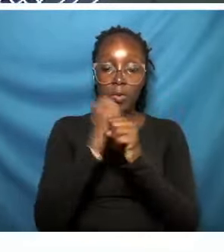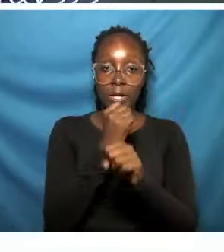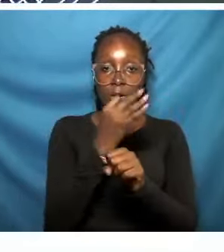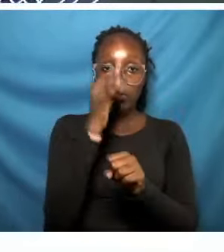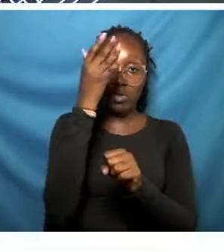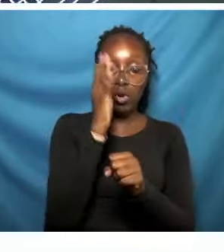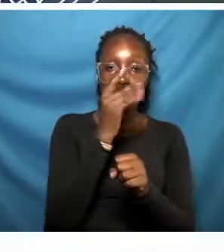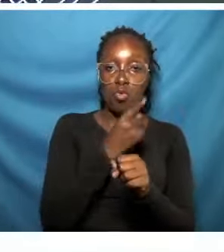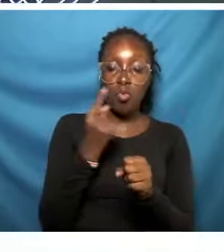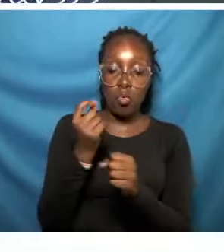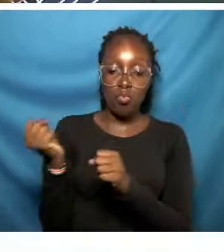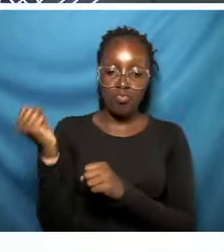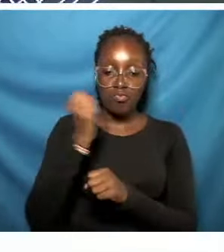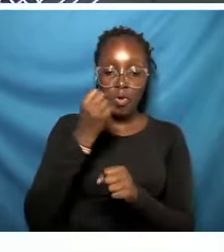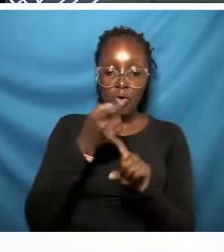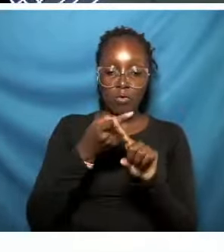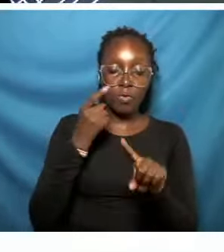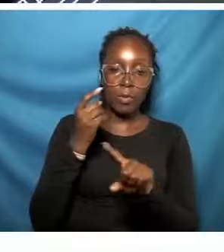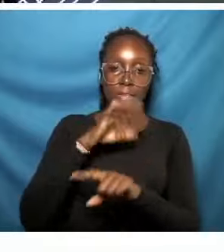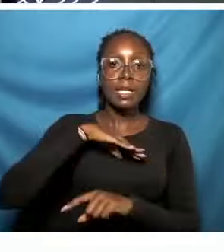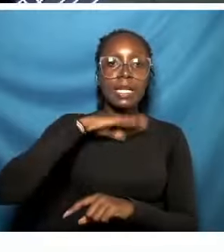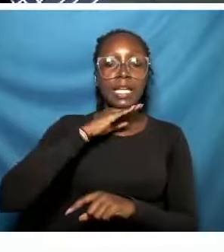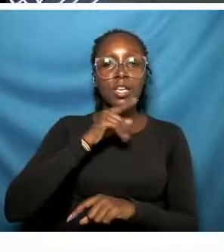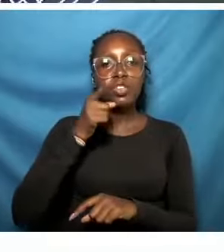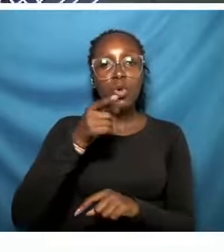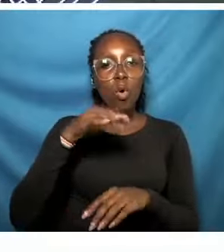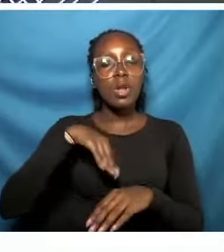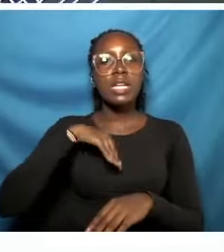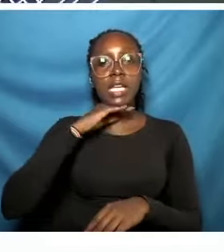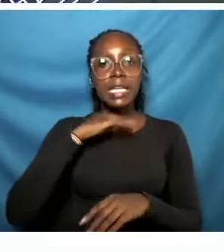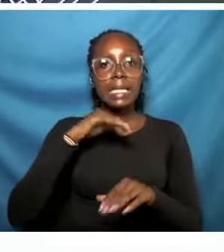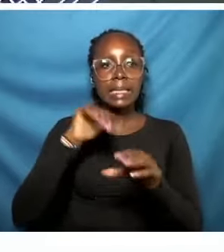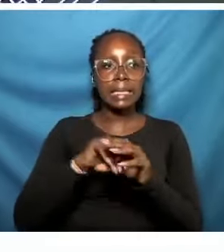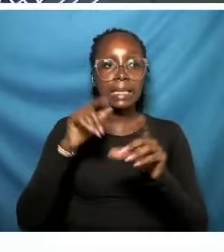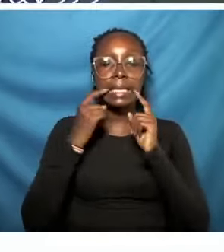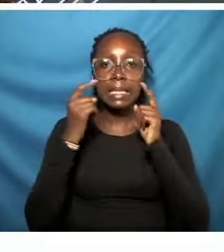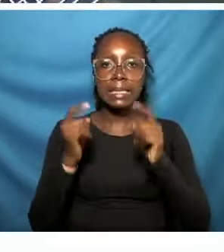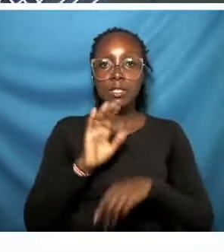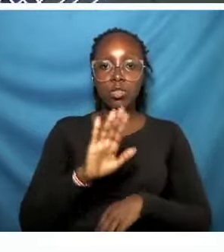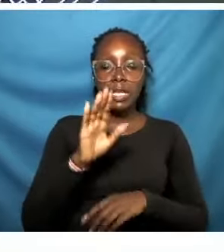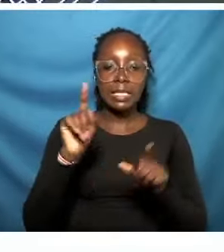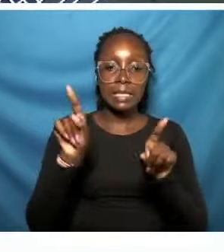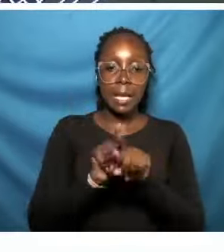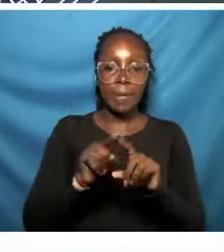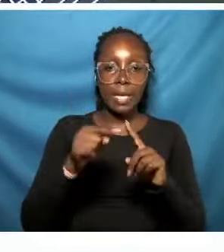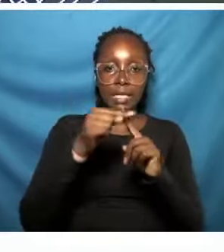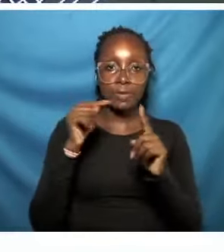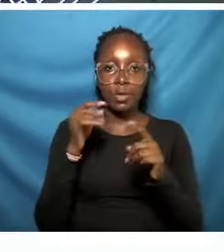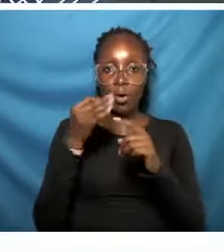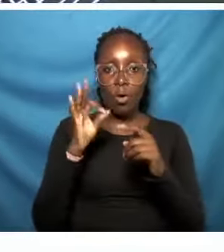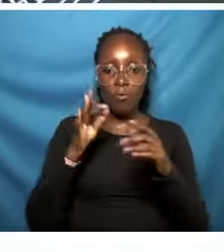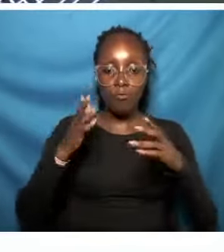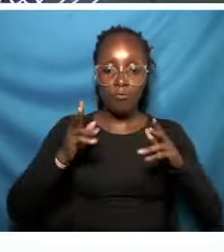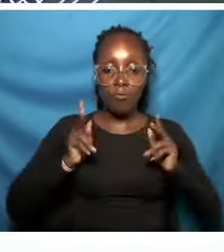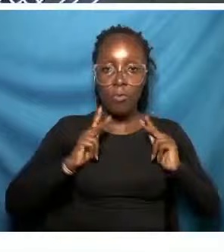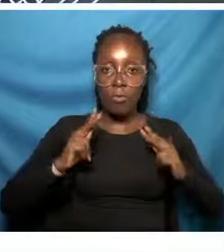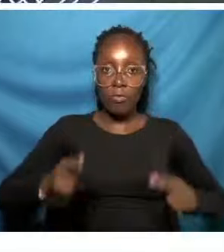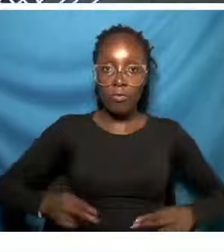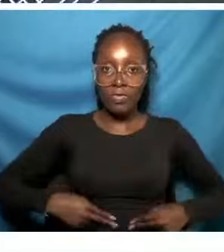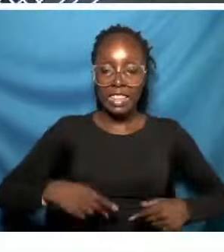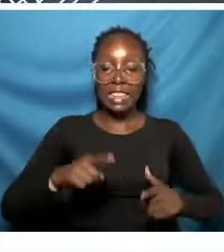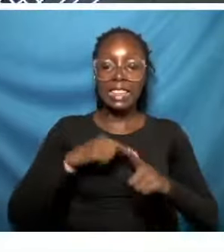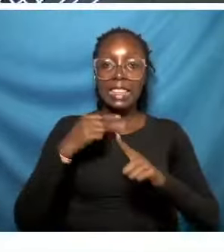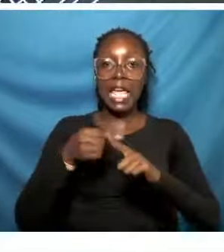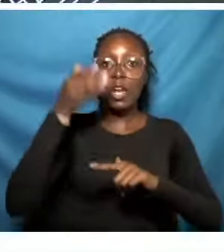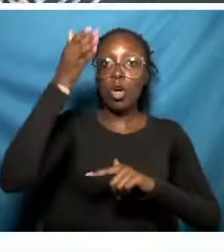the dead. And you were dead in your transgressions and the uncircumcision of your flesh. And God made you alive together with him. You see, all of